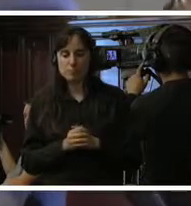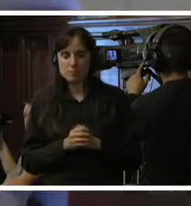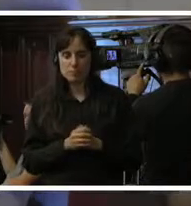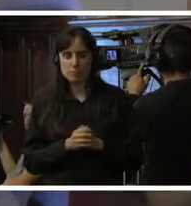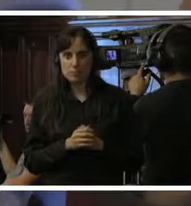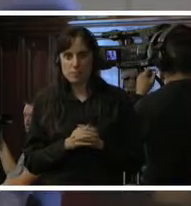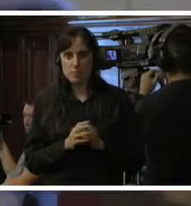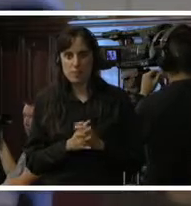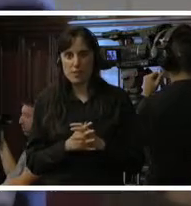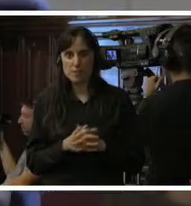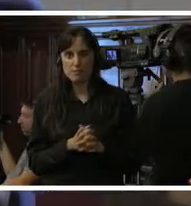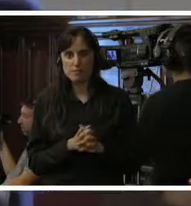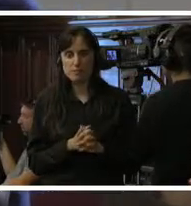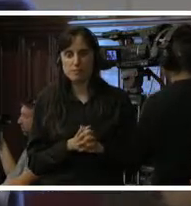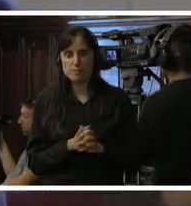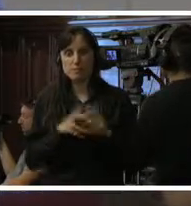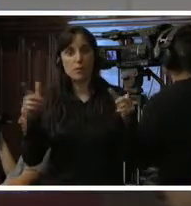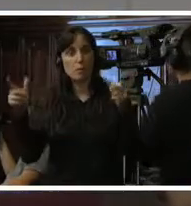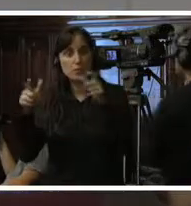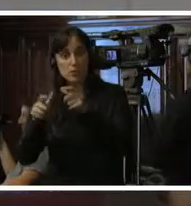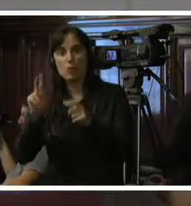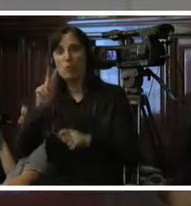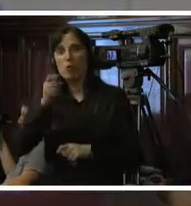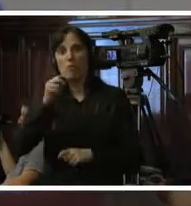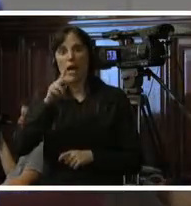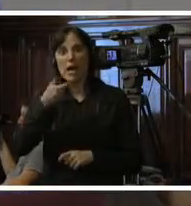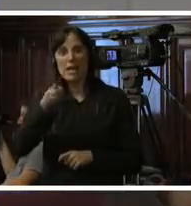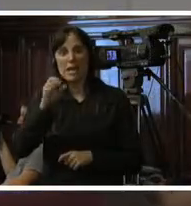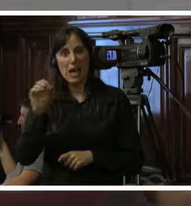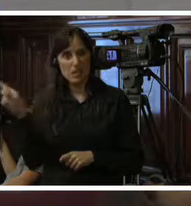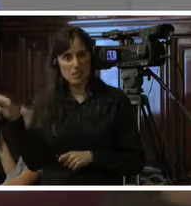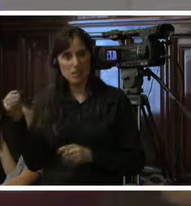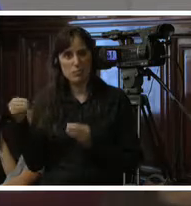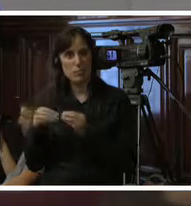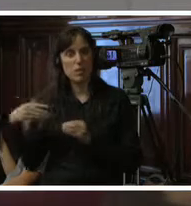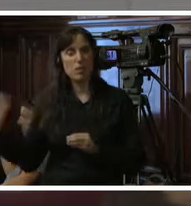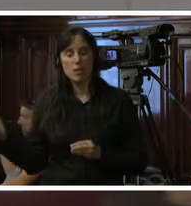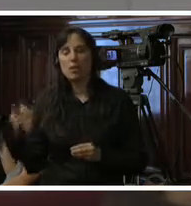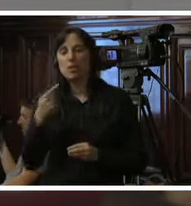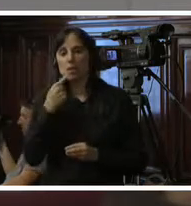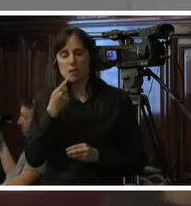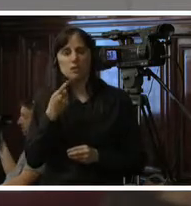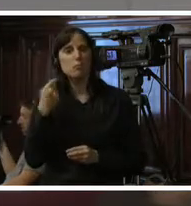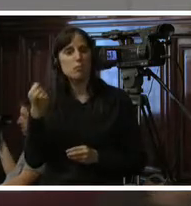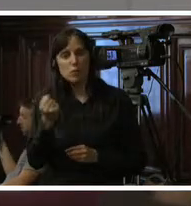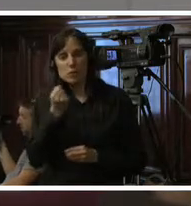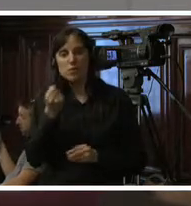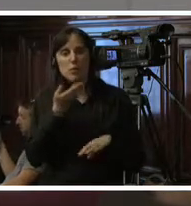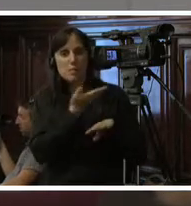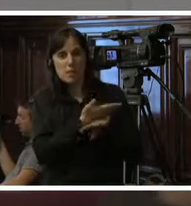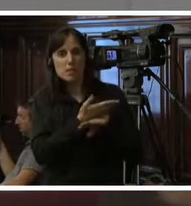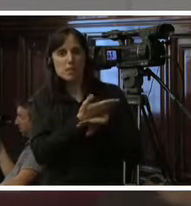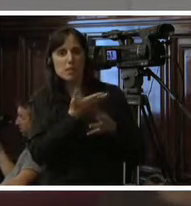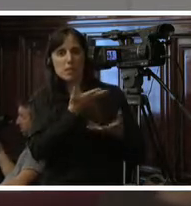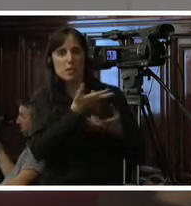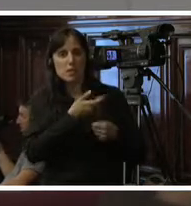First, Commissioner Vargas mentioned the fact that we should seek the assistance of the World Health Organization. Yes,